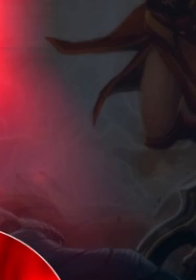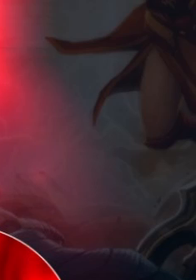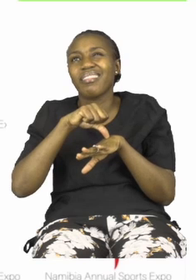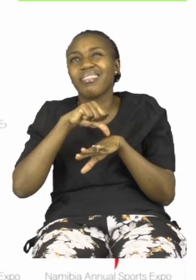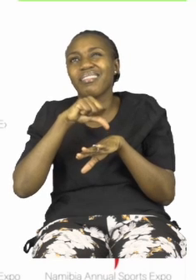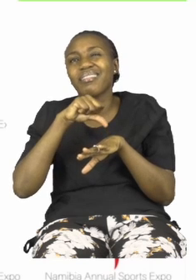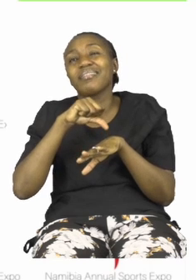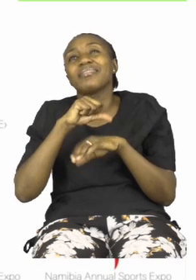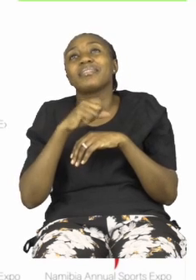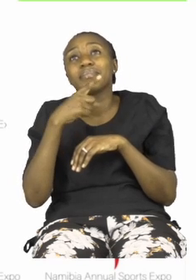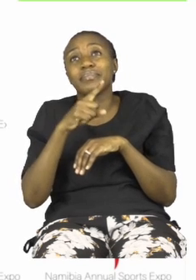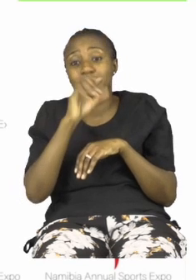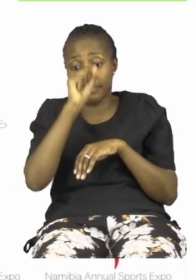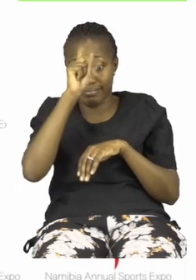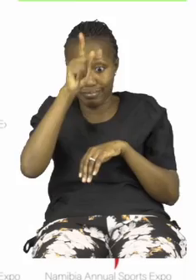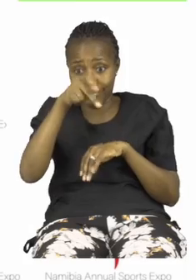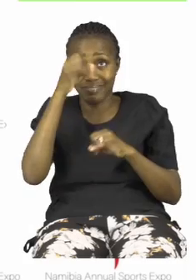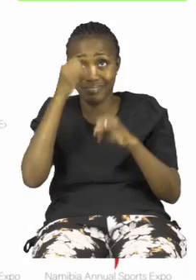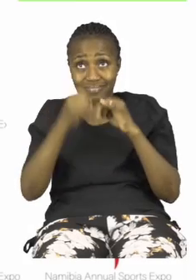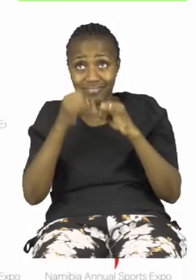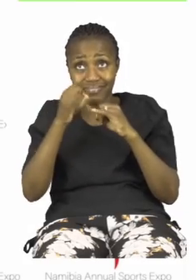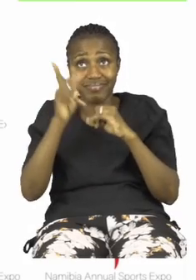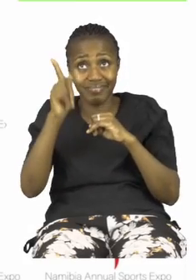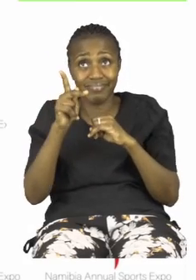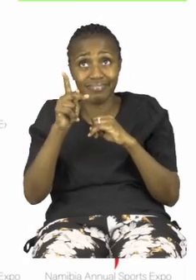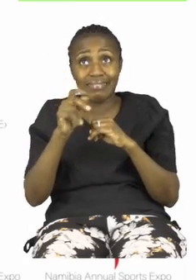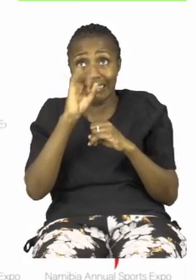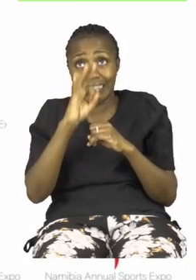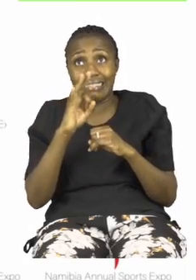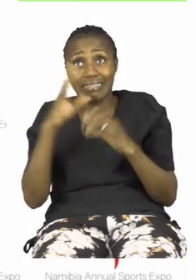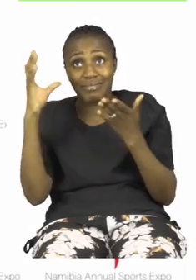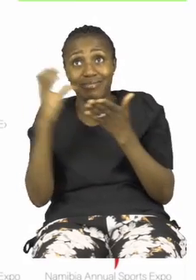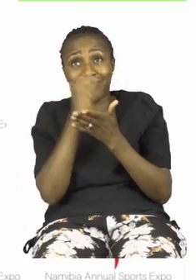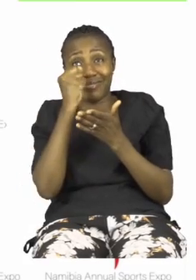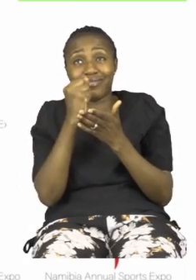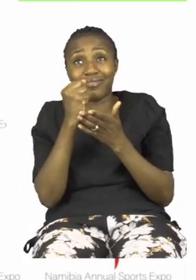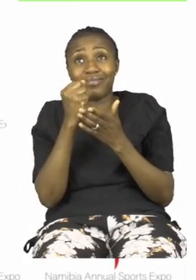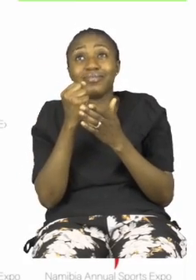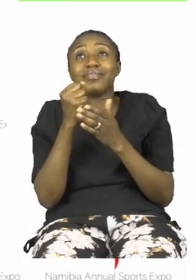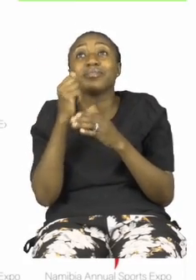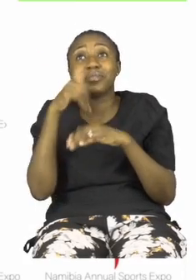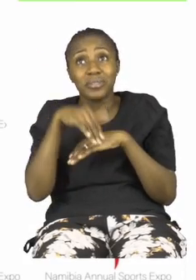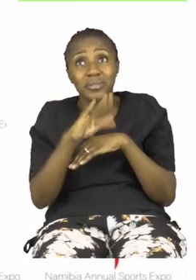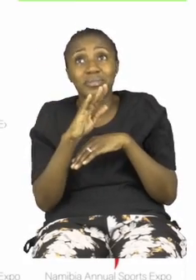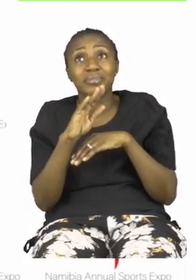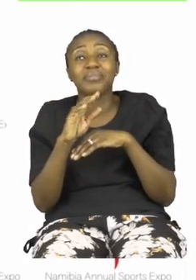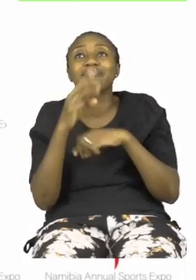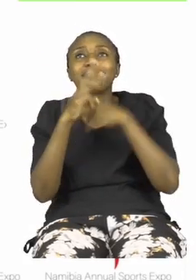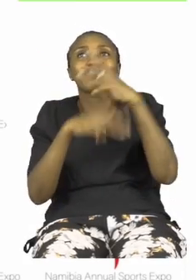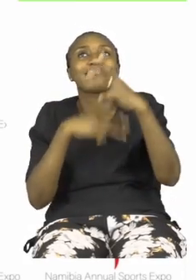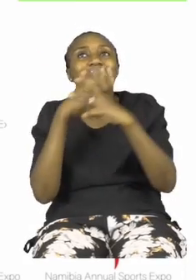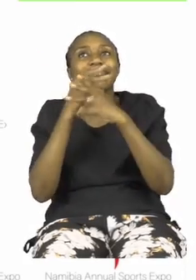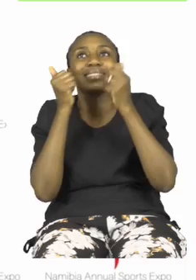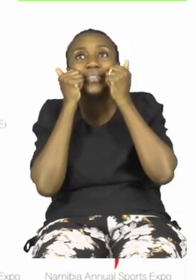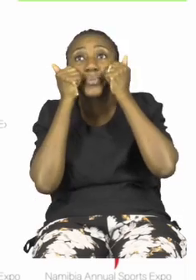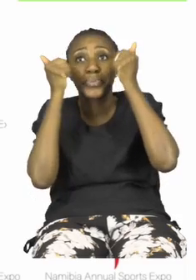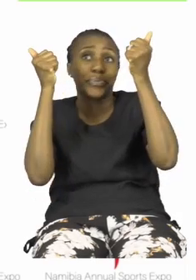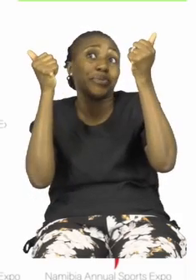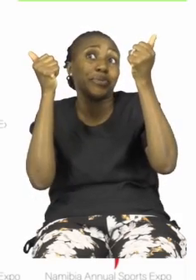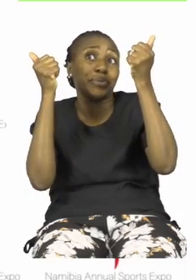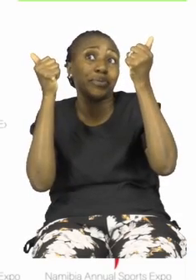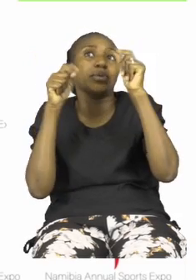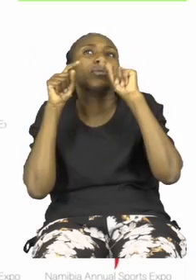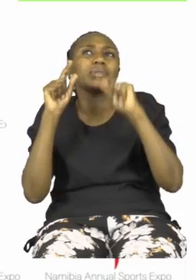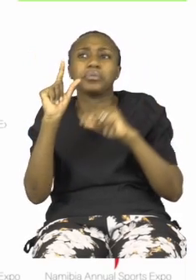at the end of September we're playing them again, and if we win, we're going to the World Championship again. So what they did now to reduce the number of people